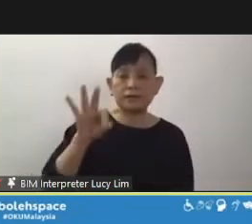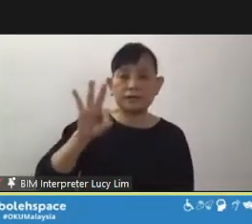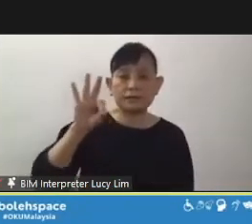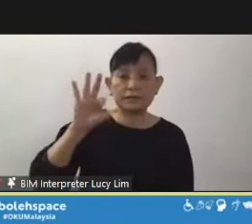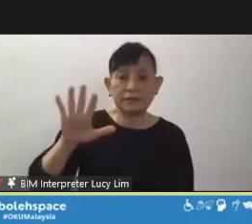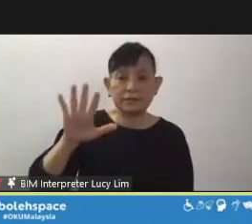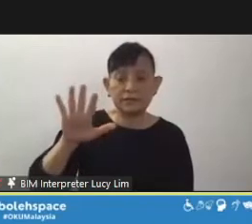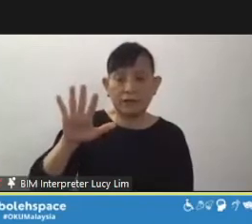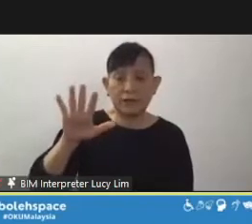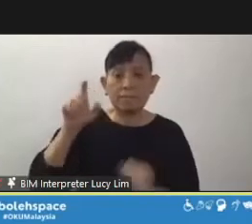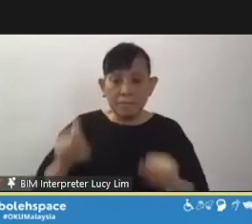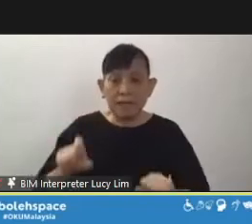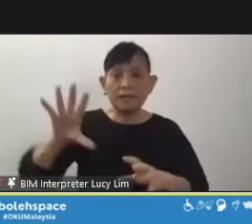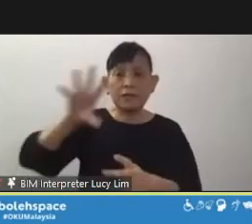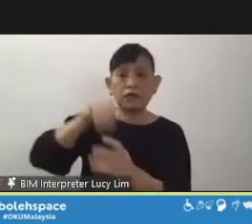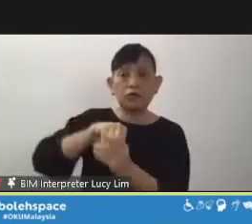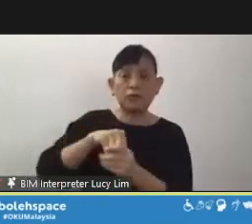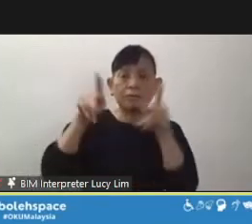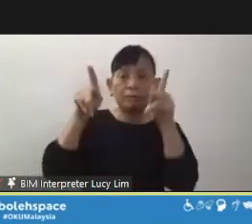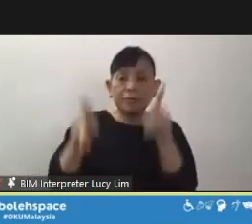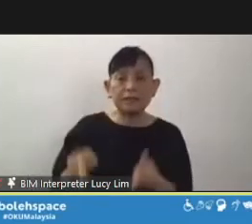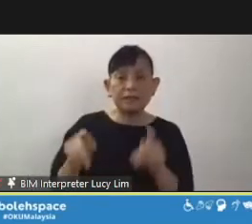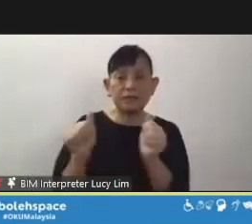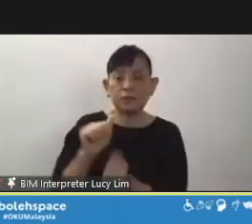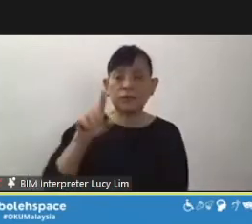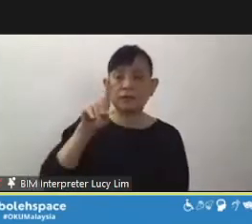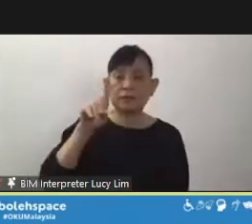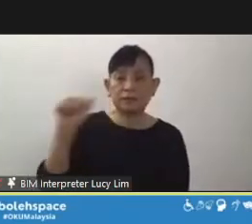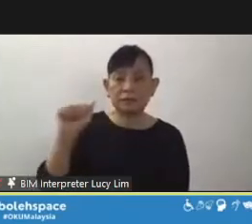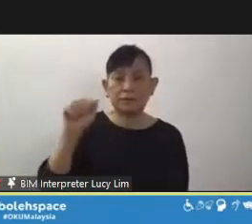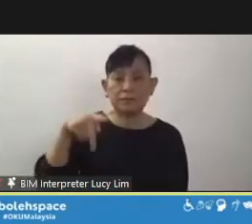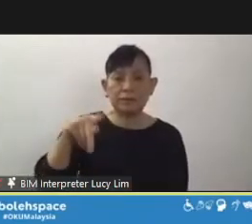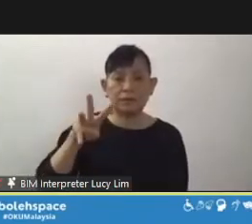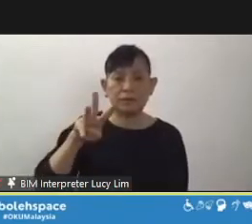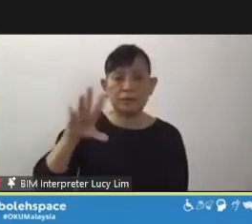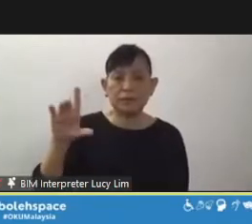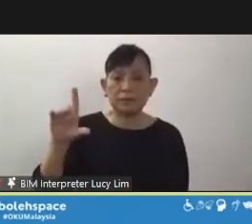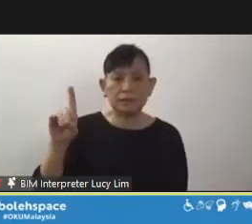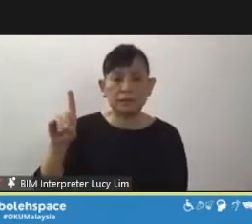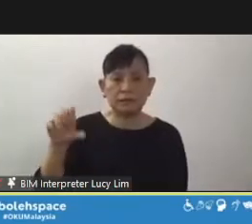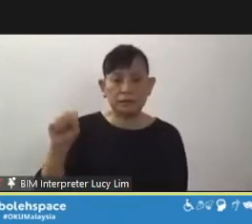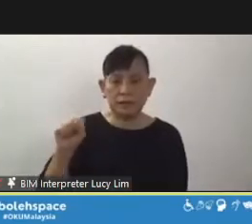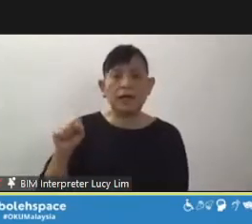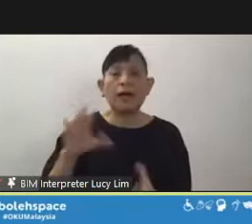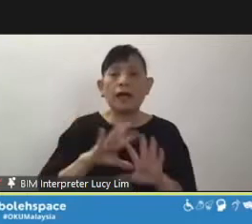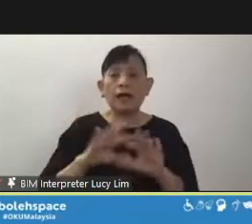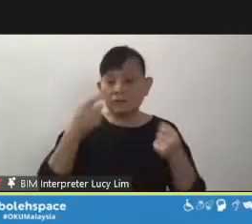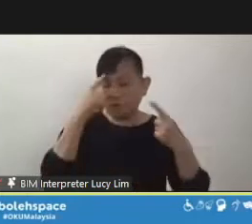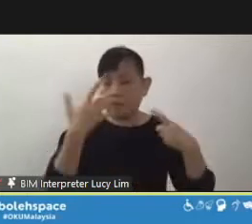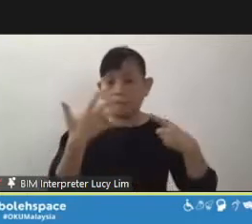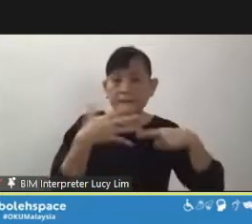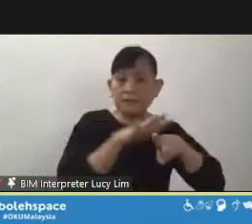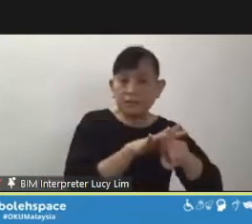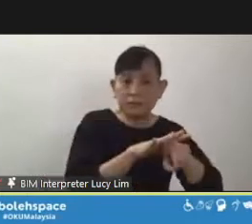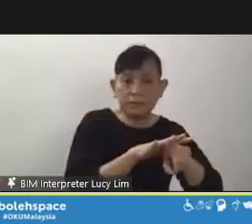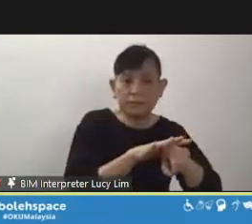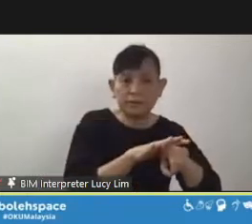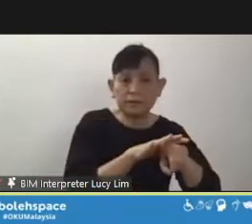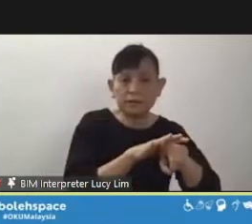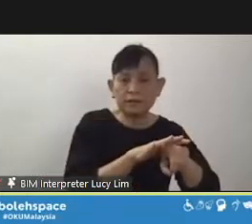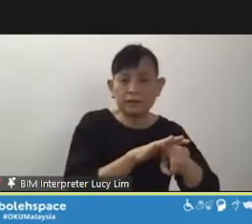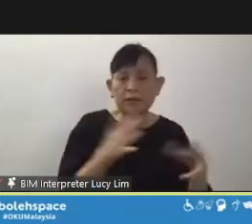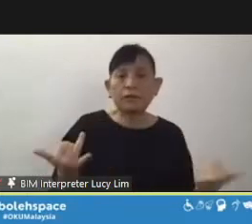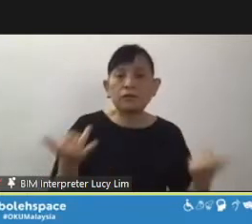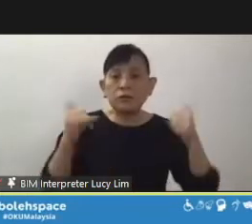with disabilities. Okay, for the mainstreaming approach, it's done. Next is the target, is the